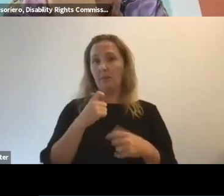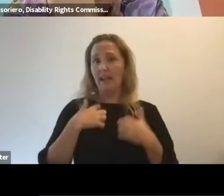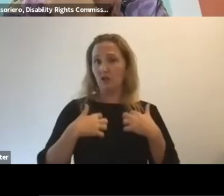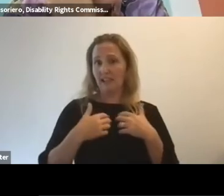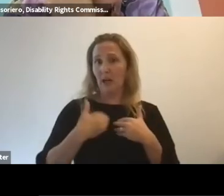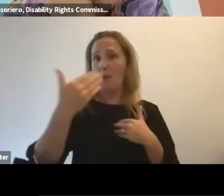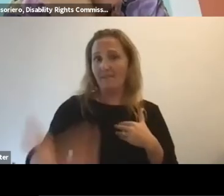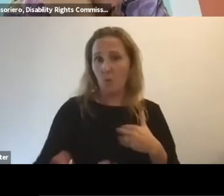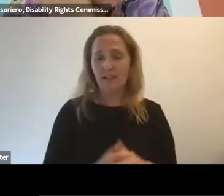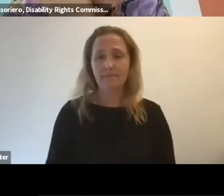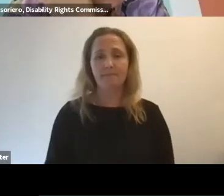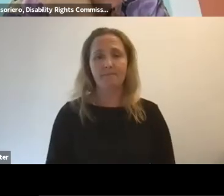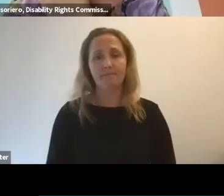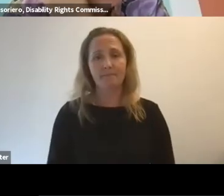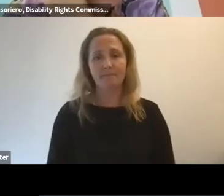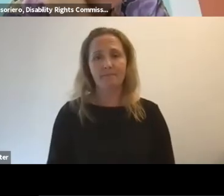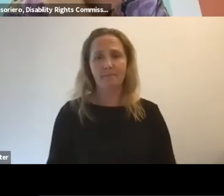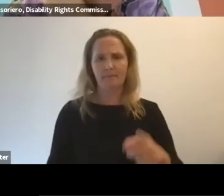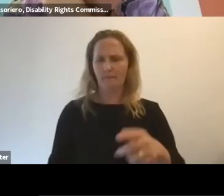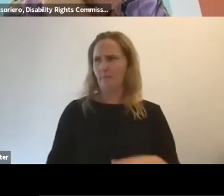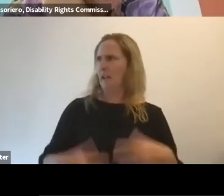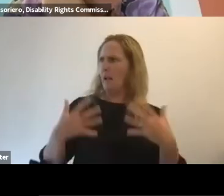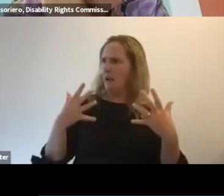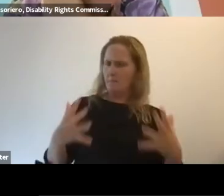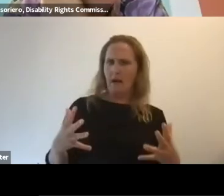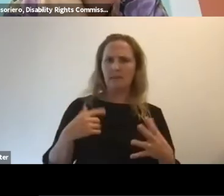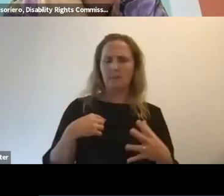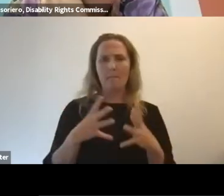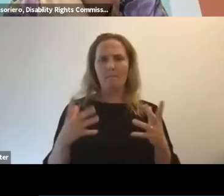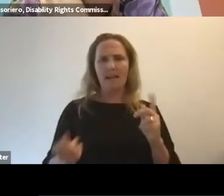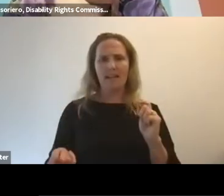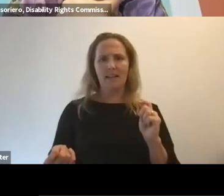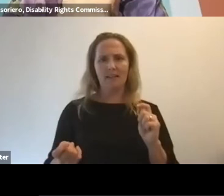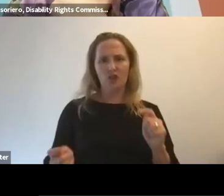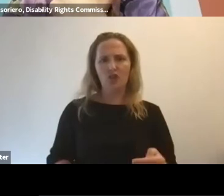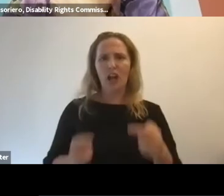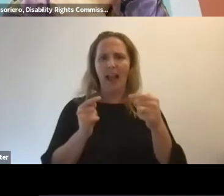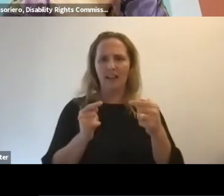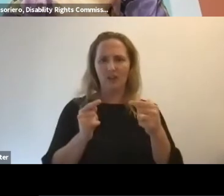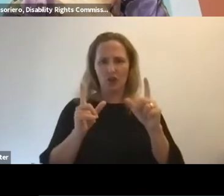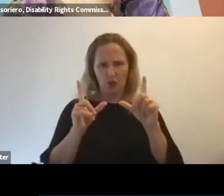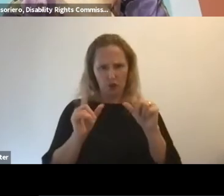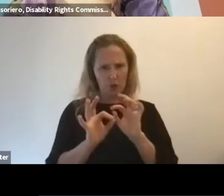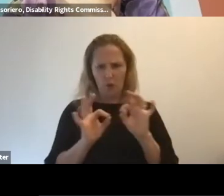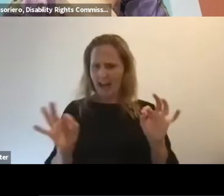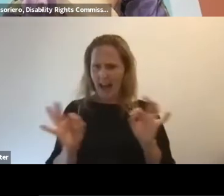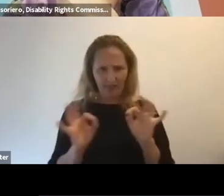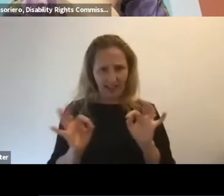Yeah, it must have been a real challenge to do nothing for such a service-oriented